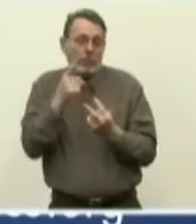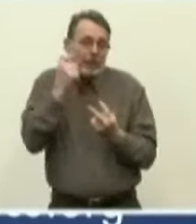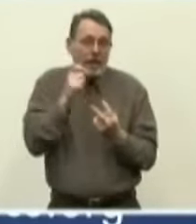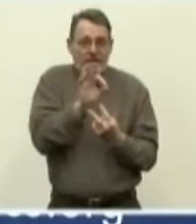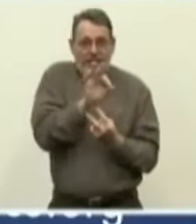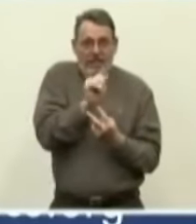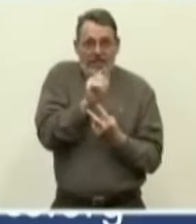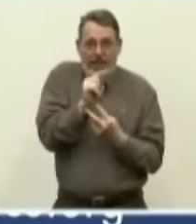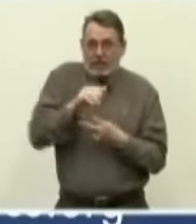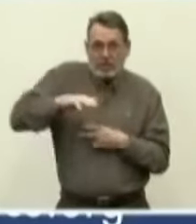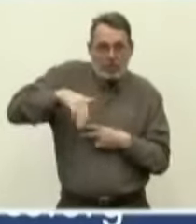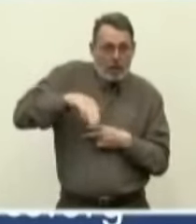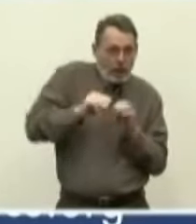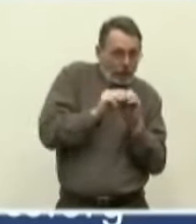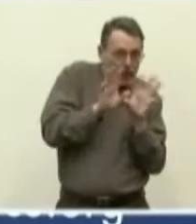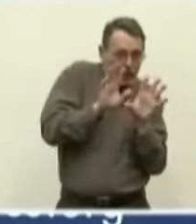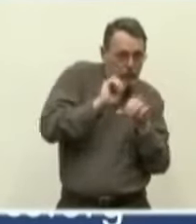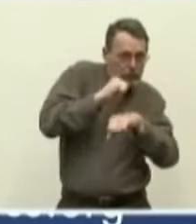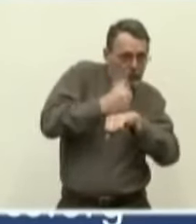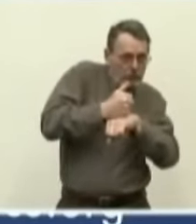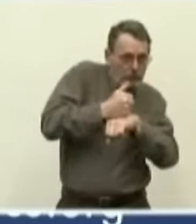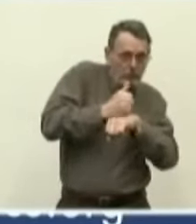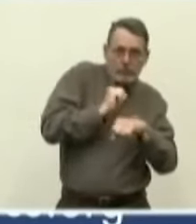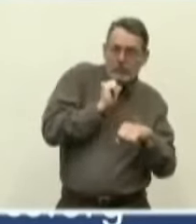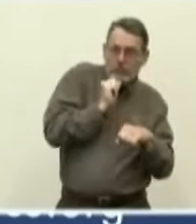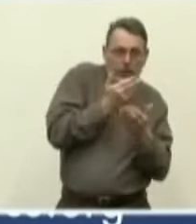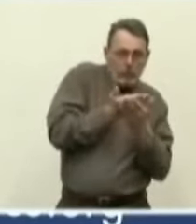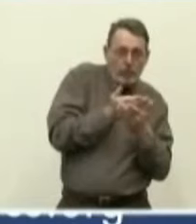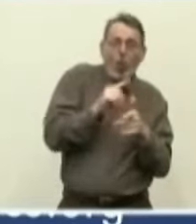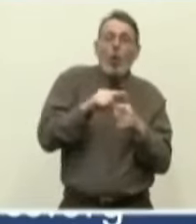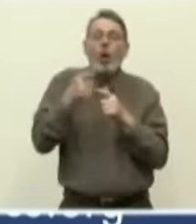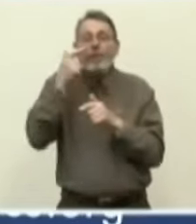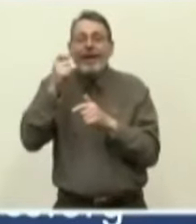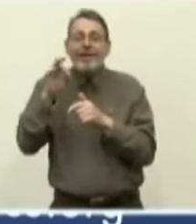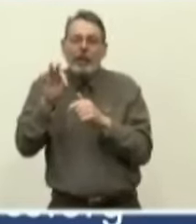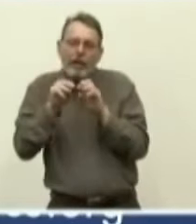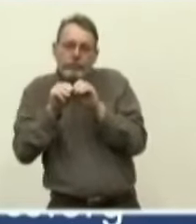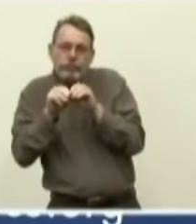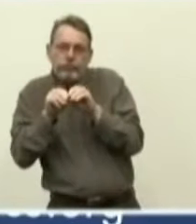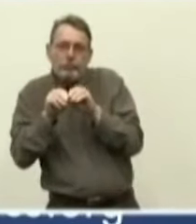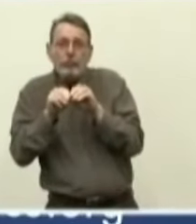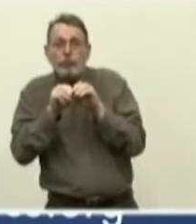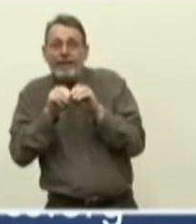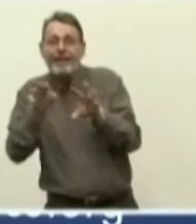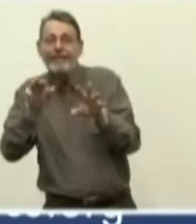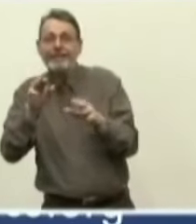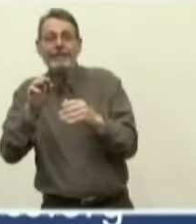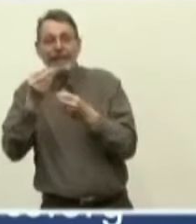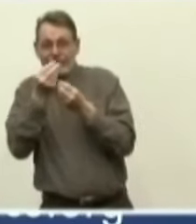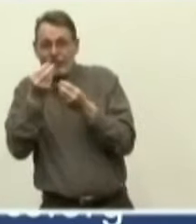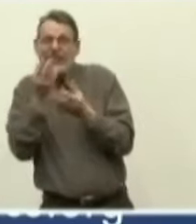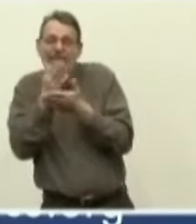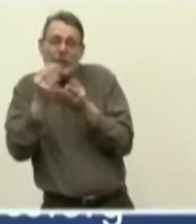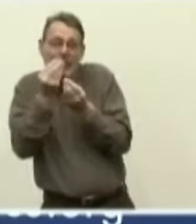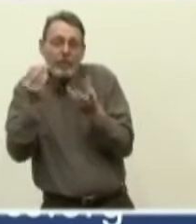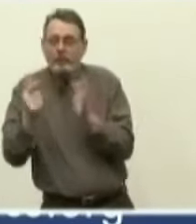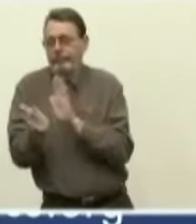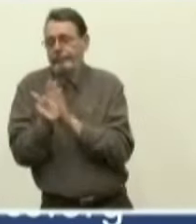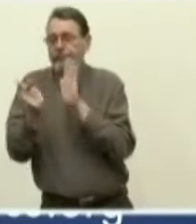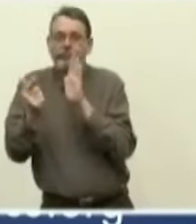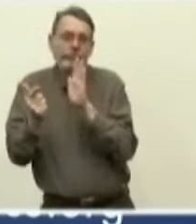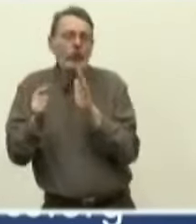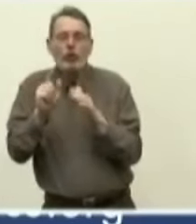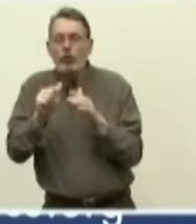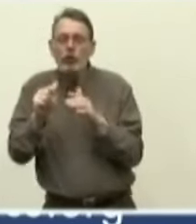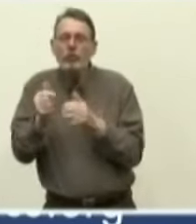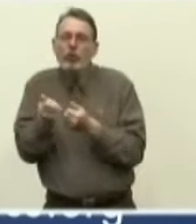are not yet clearly established or because the release of certain information is either prohibited by law or could compromise